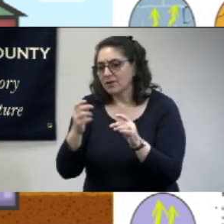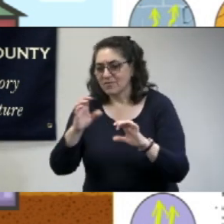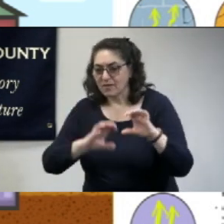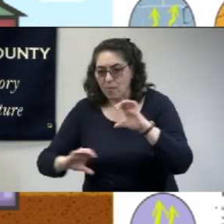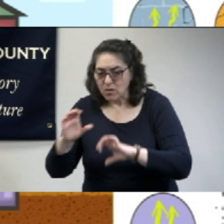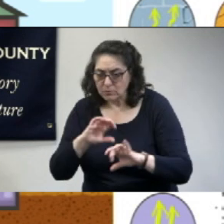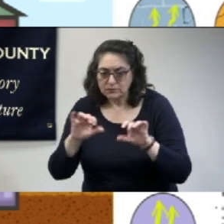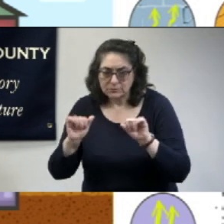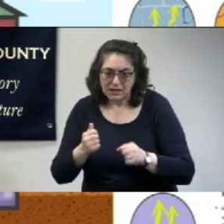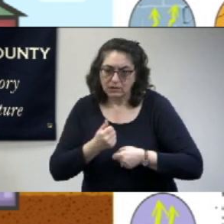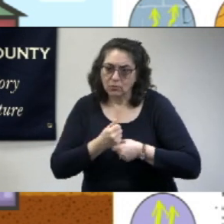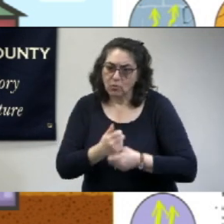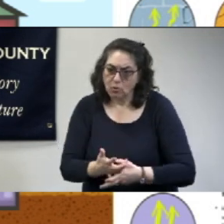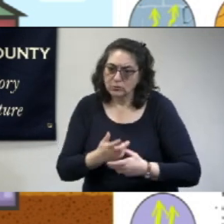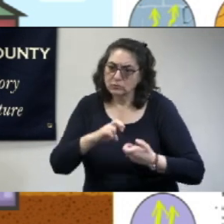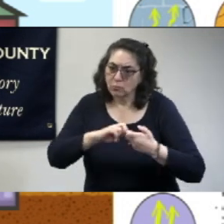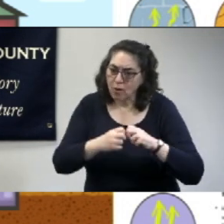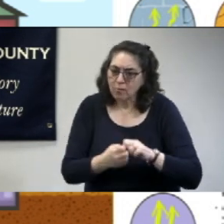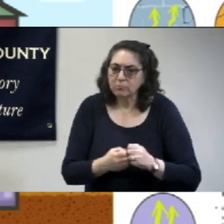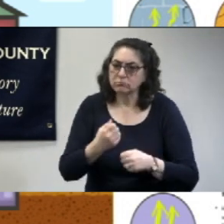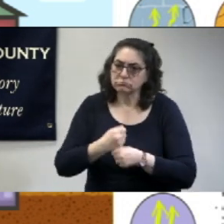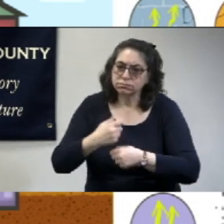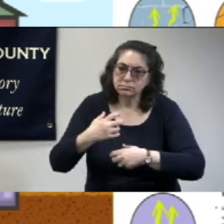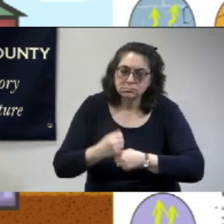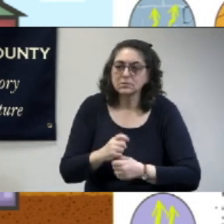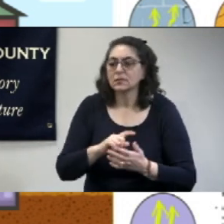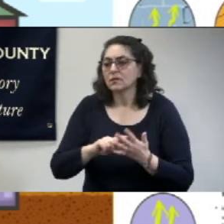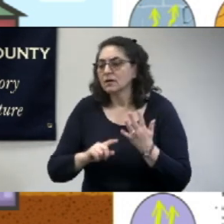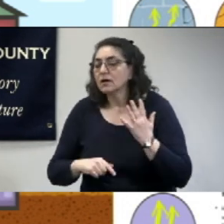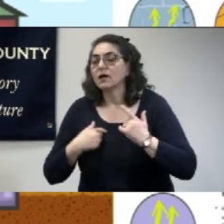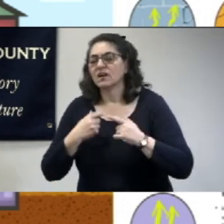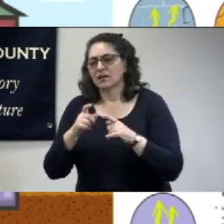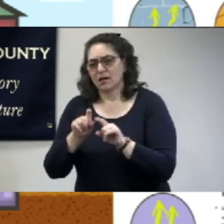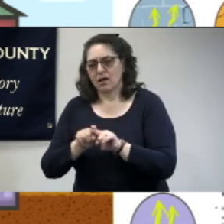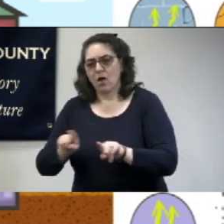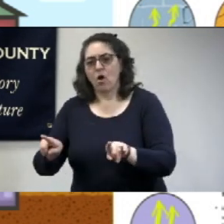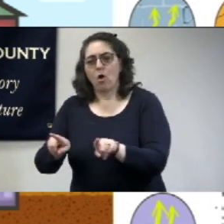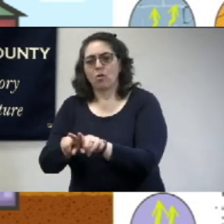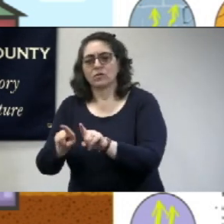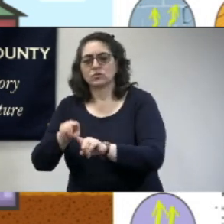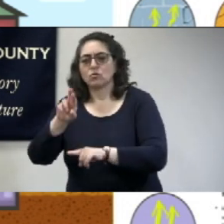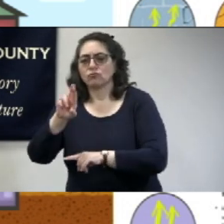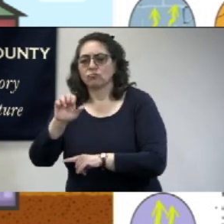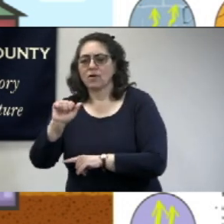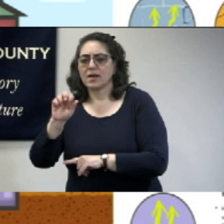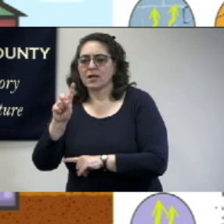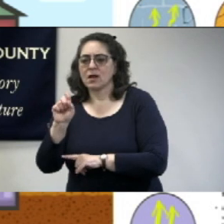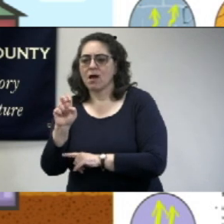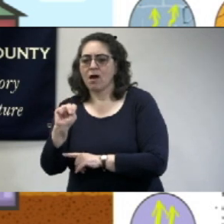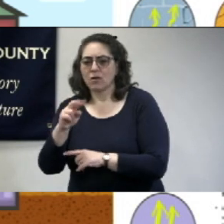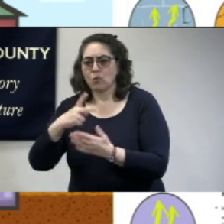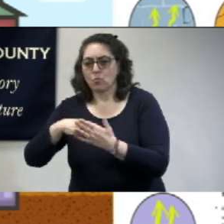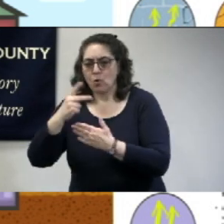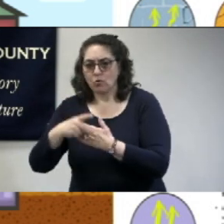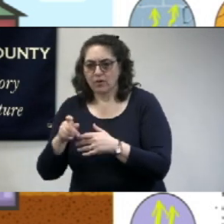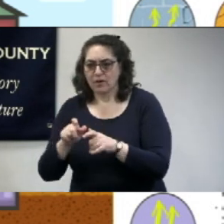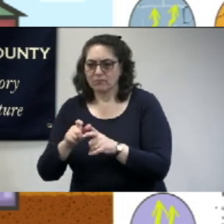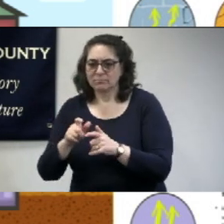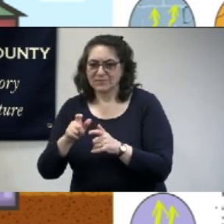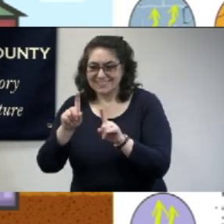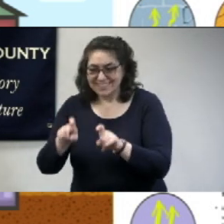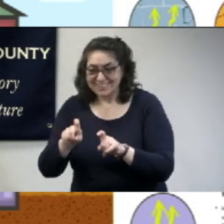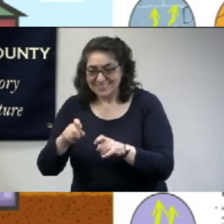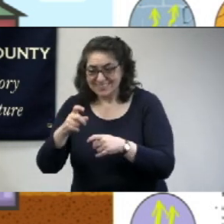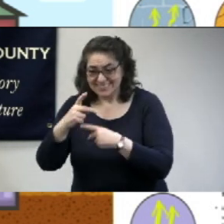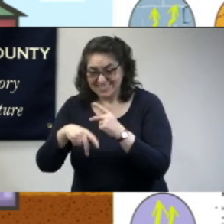some of the radon test kit program that we distribute to residents and our requests regarding, I guess, OPRA